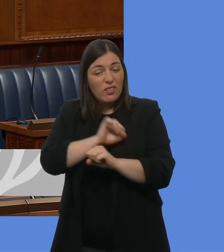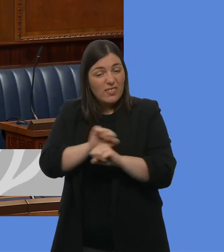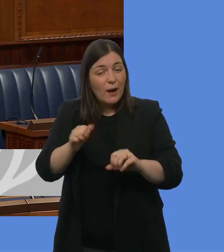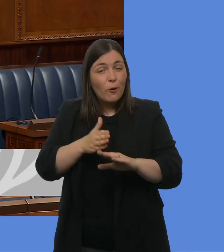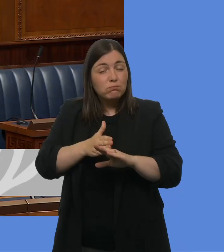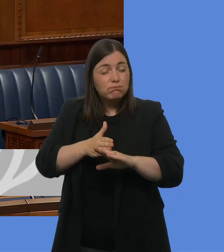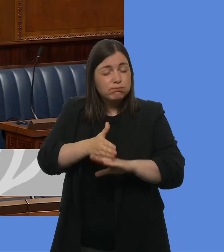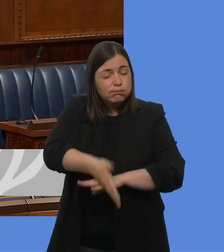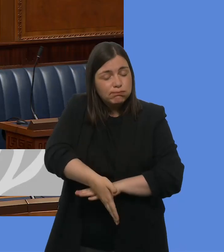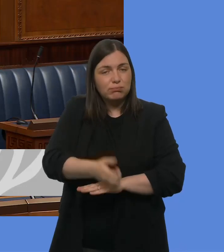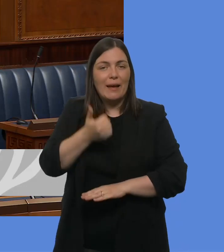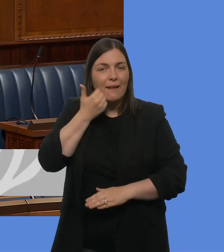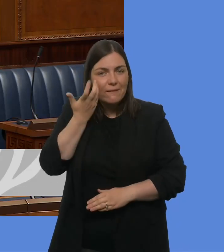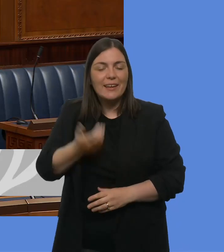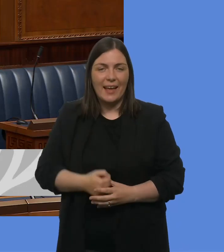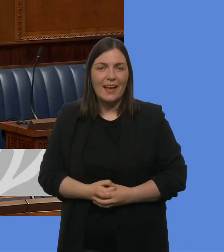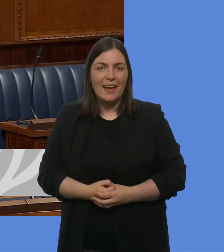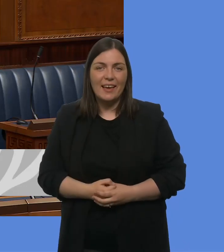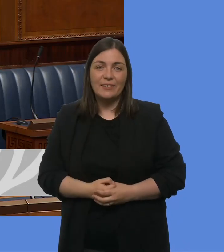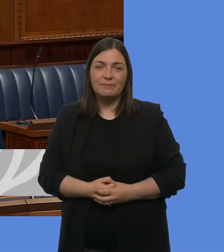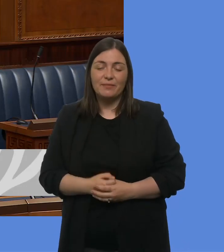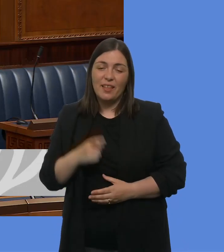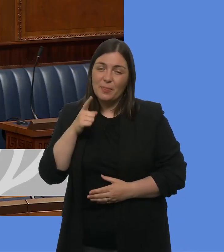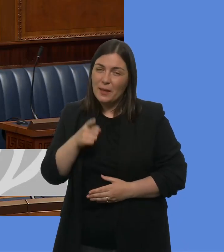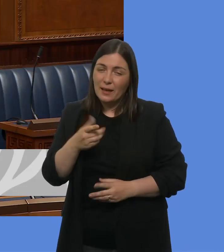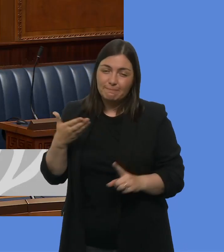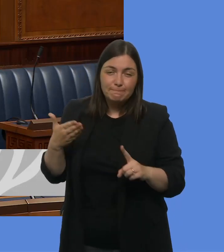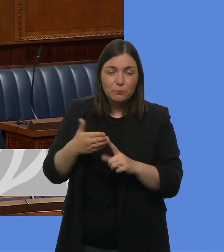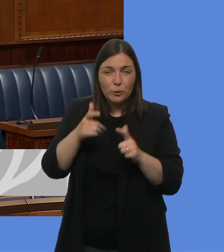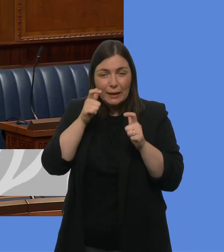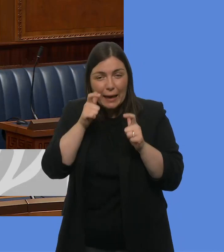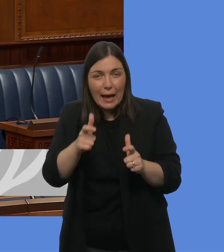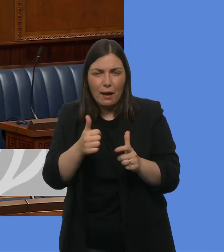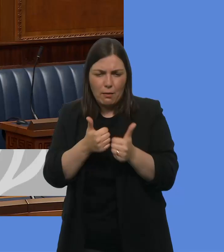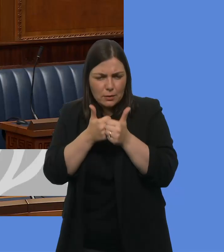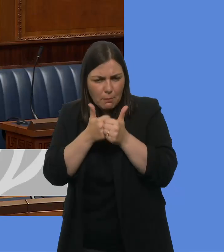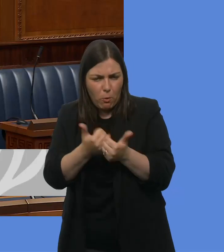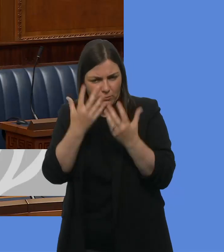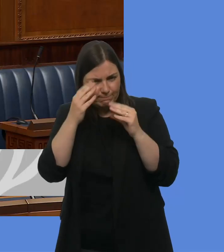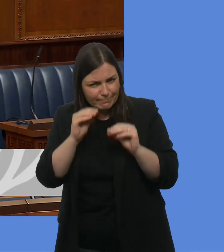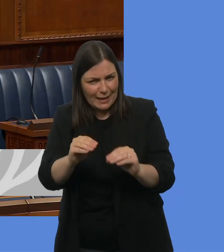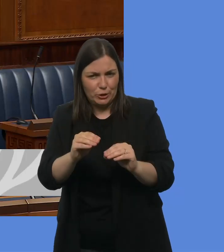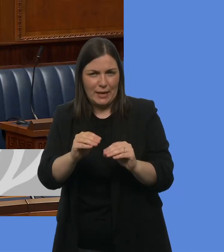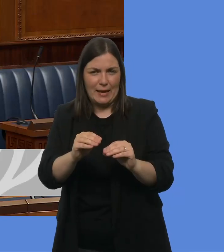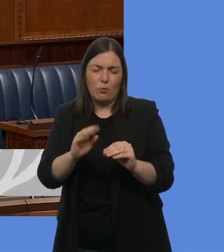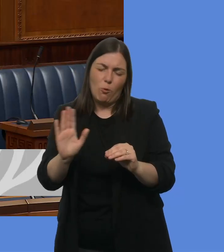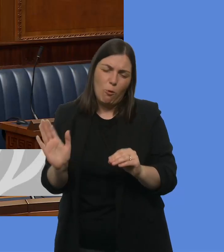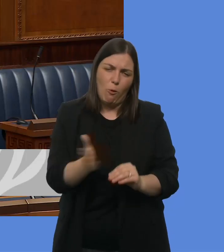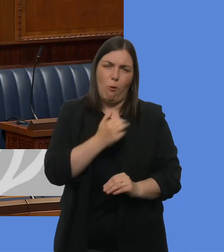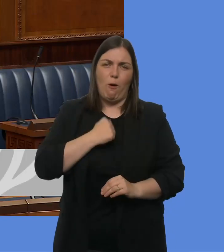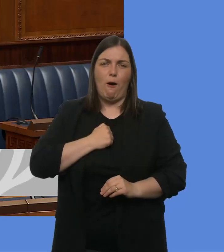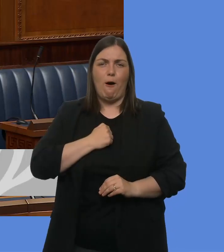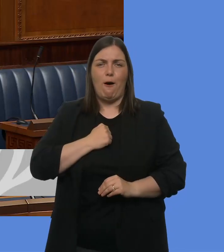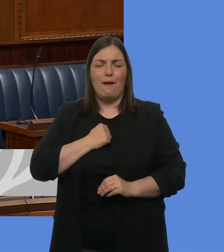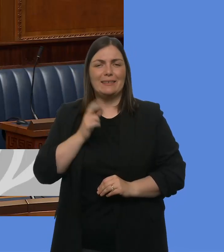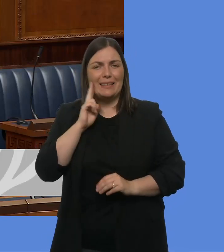care, support and educate each and every one of our deaf children. So I want to put on record our thanks, and a